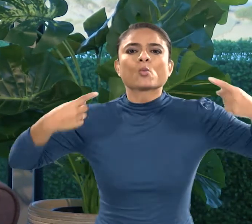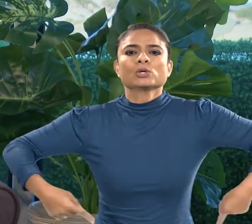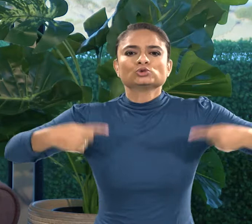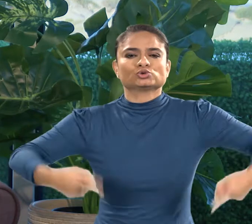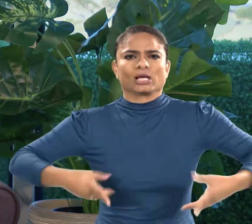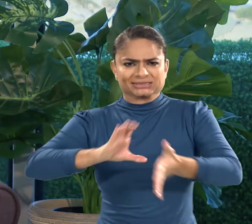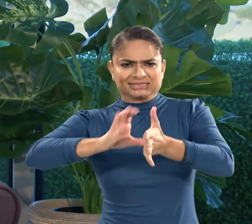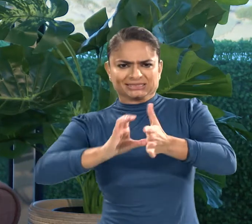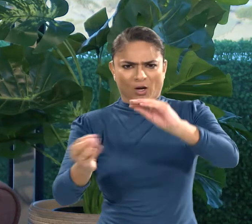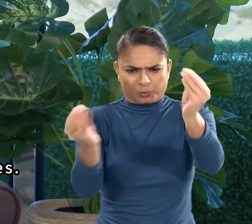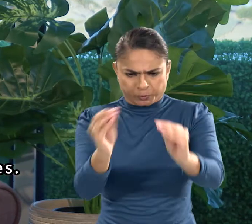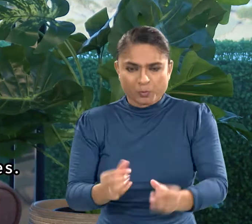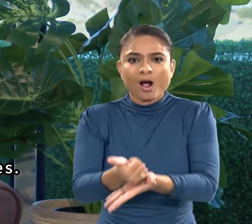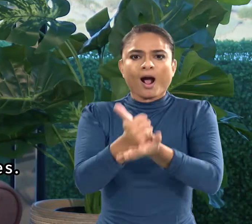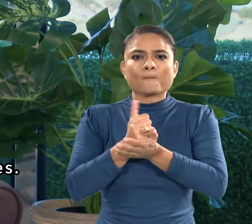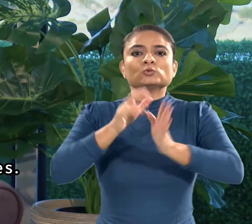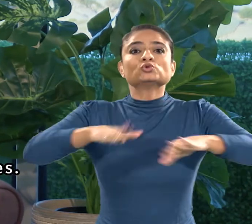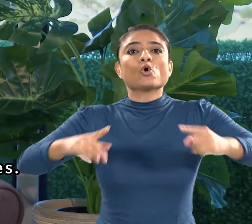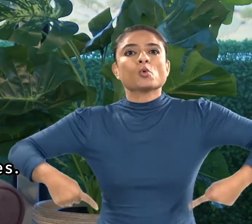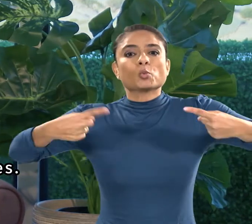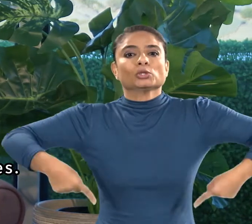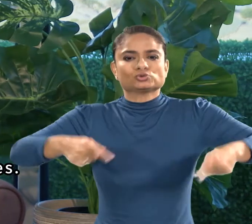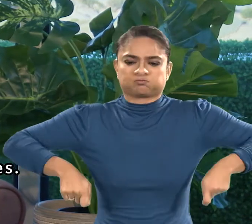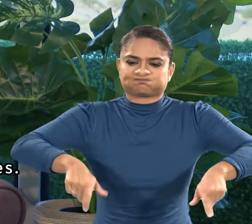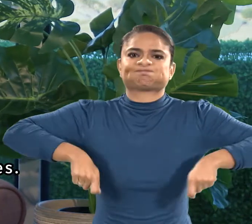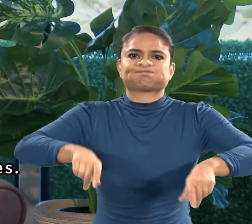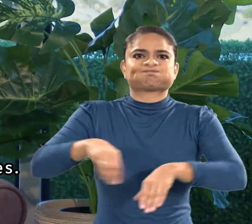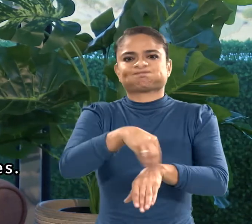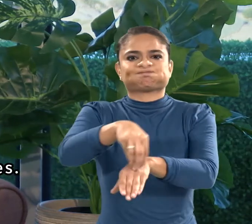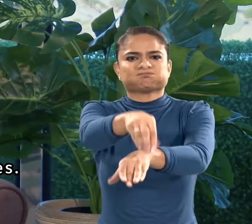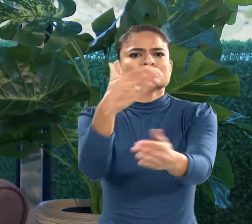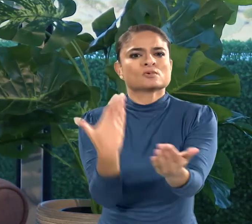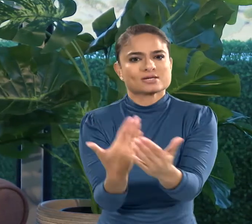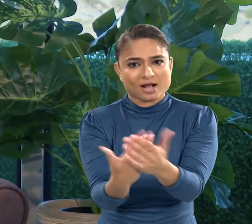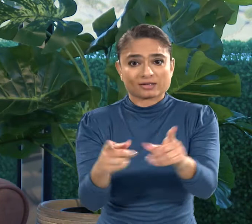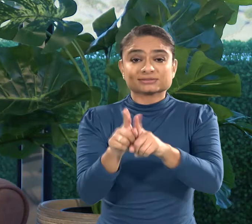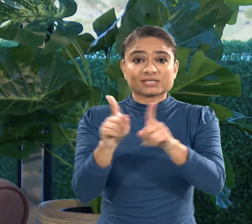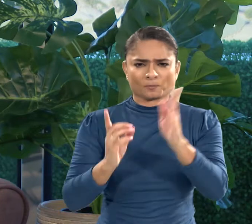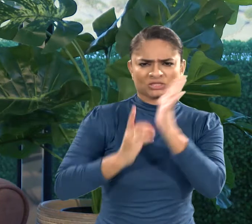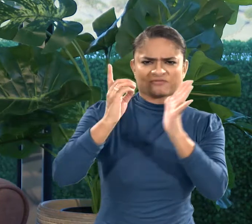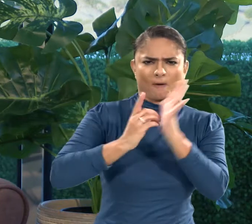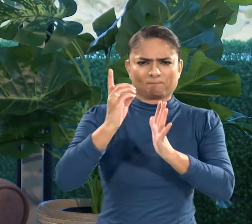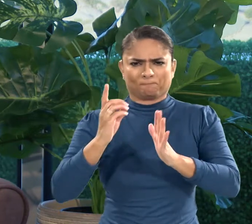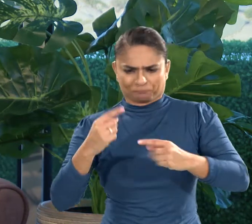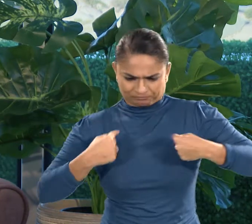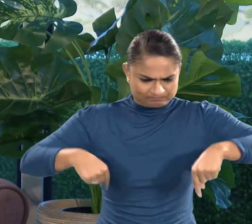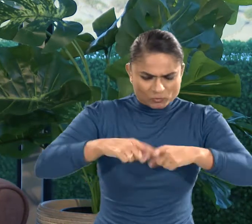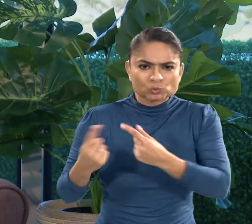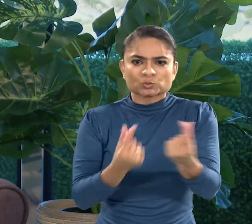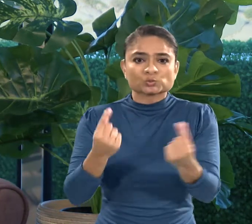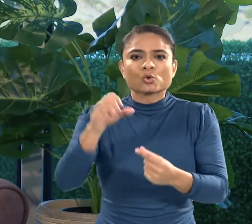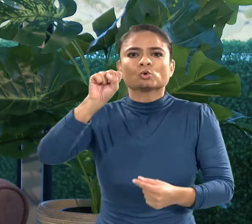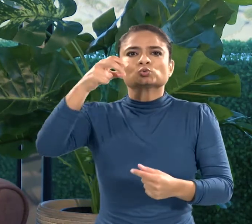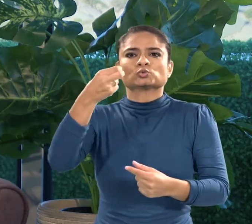vir 'n rolstoelontwerp om kinders met motorgestremdhede te help. Dit het gelei tot die aanstaan